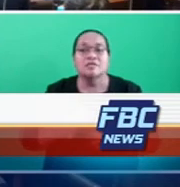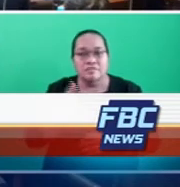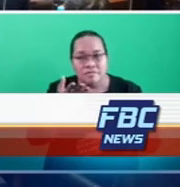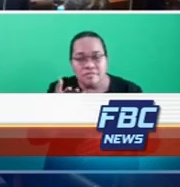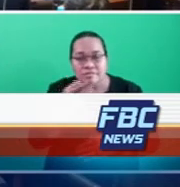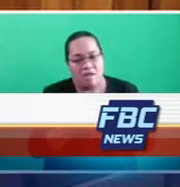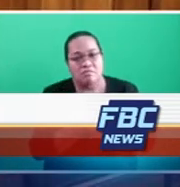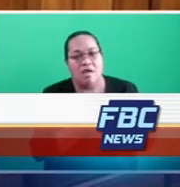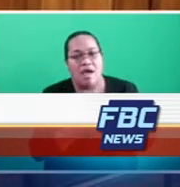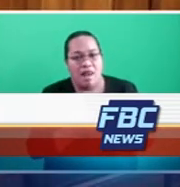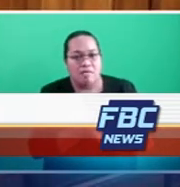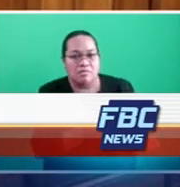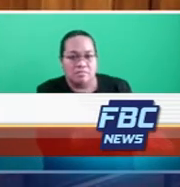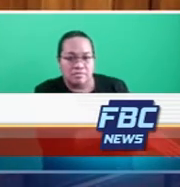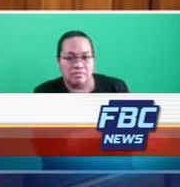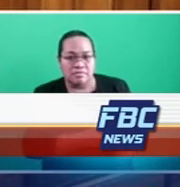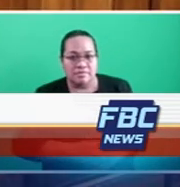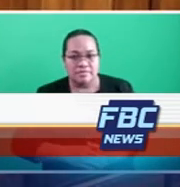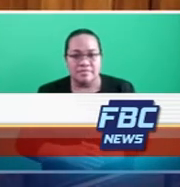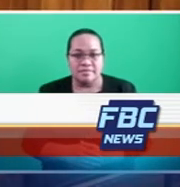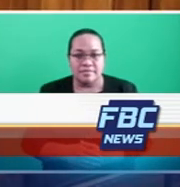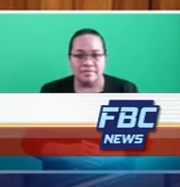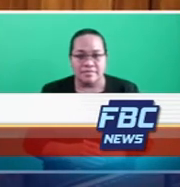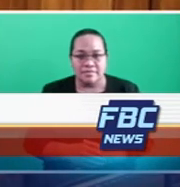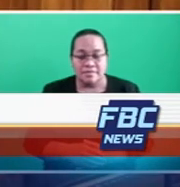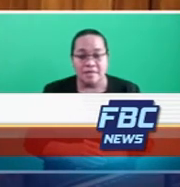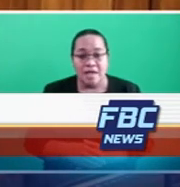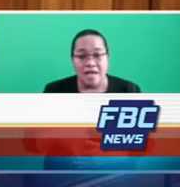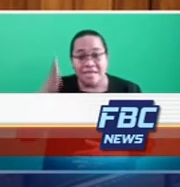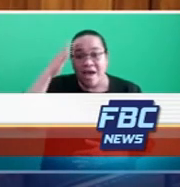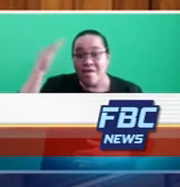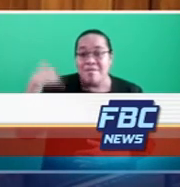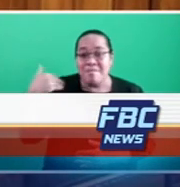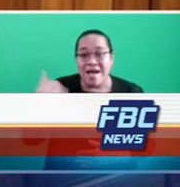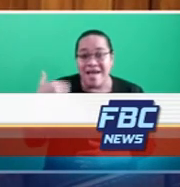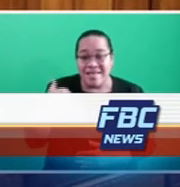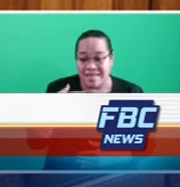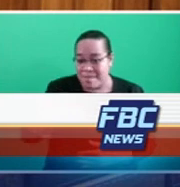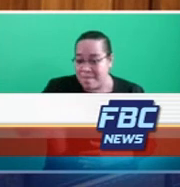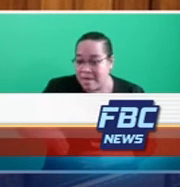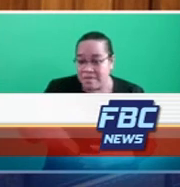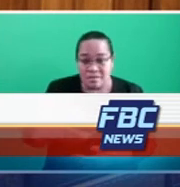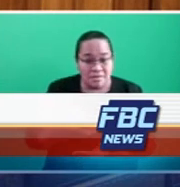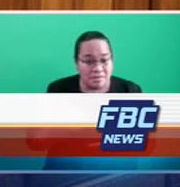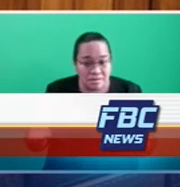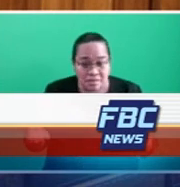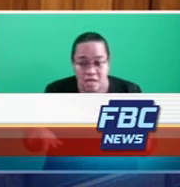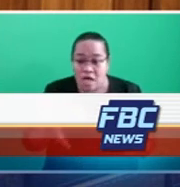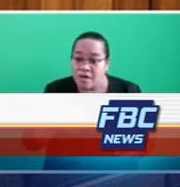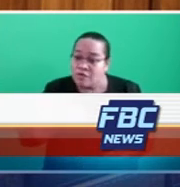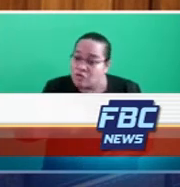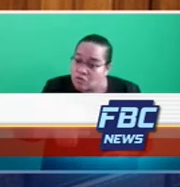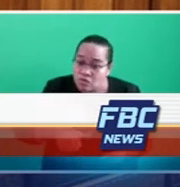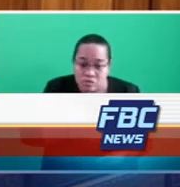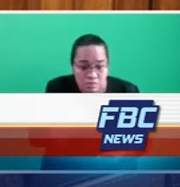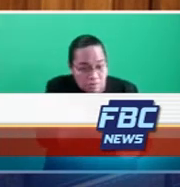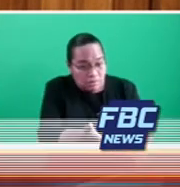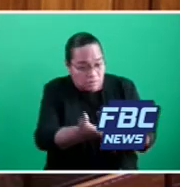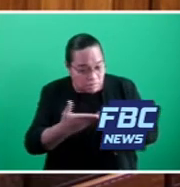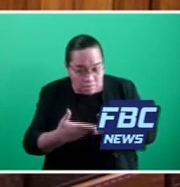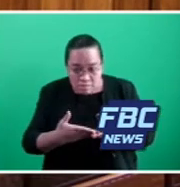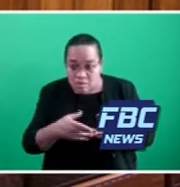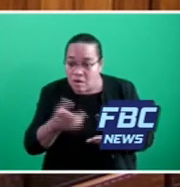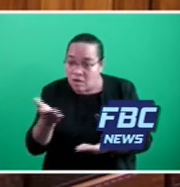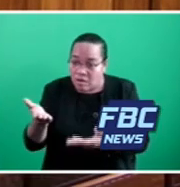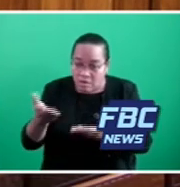petitioning Parliament. Again, I remind honourable members that the use of petitions in Parliament